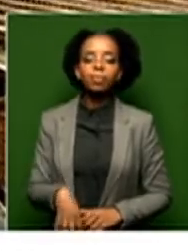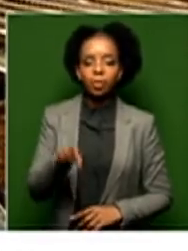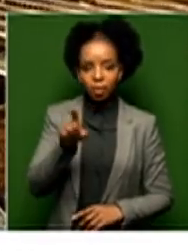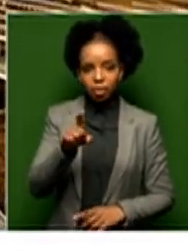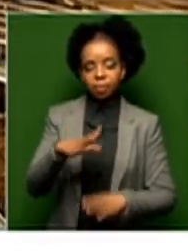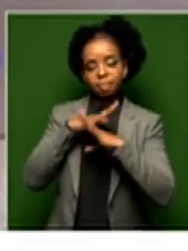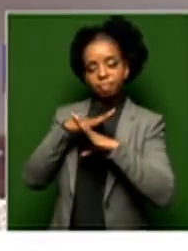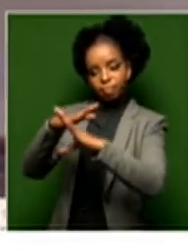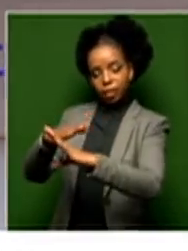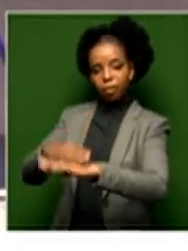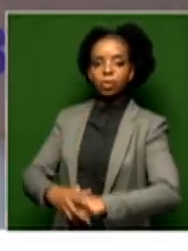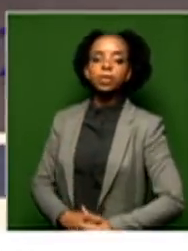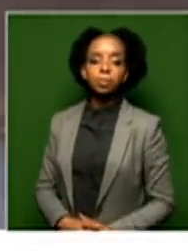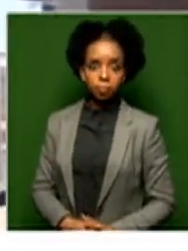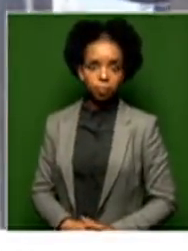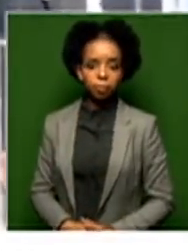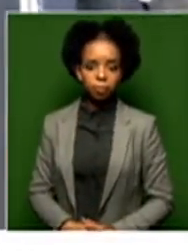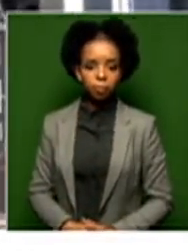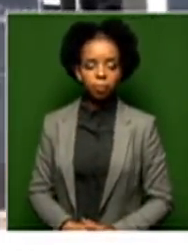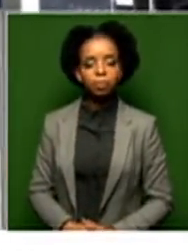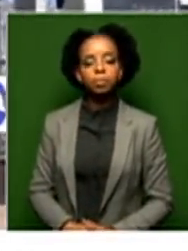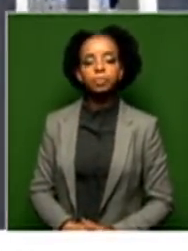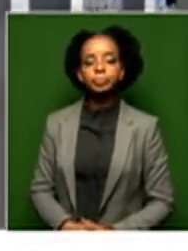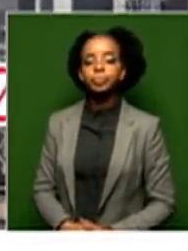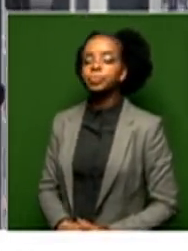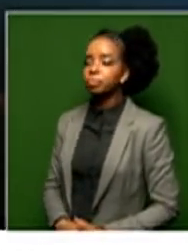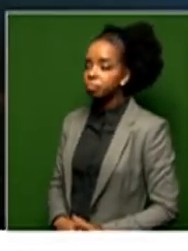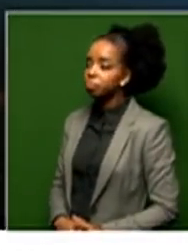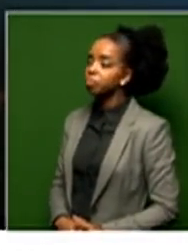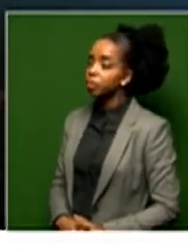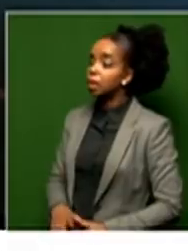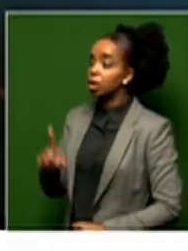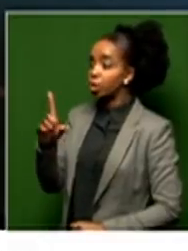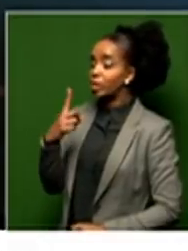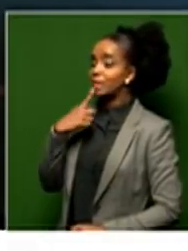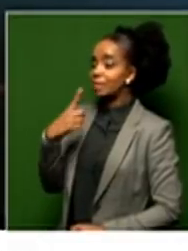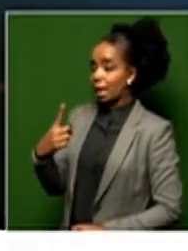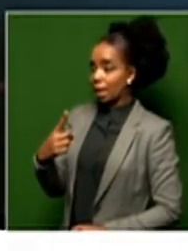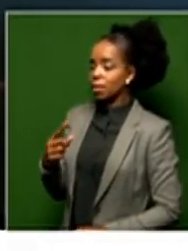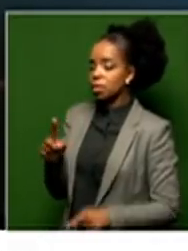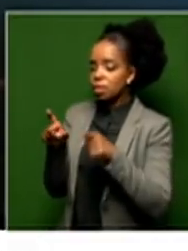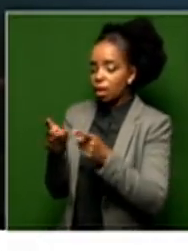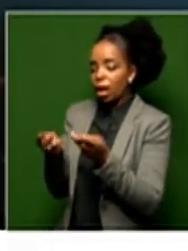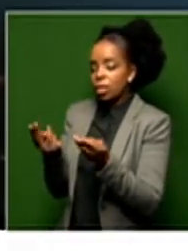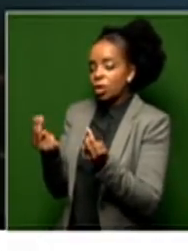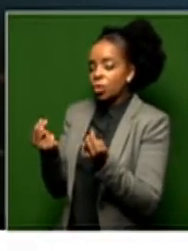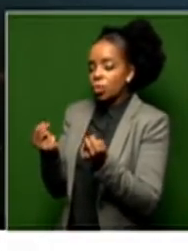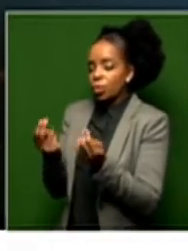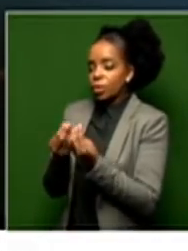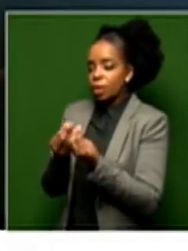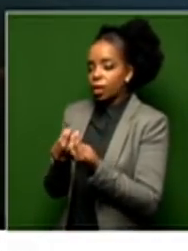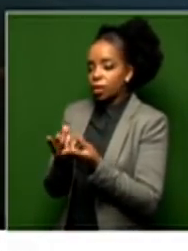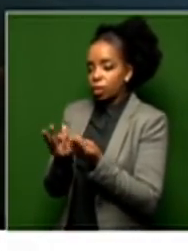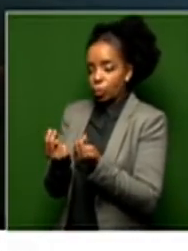government guarantees. And as you say, this is, of course, a new path, but